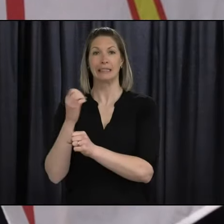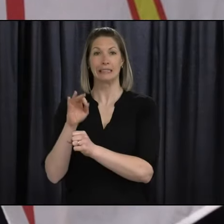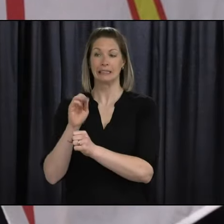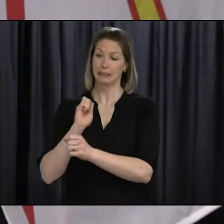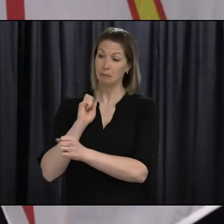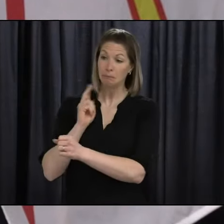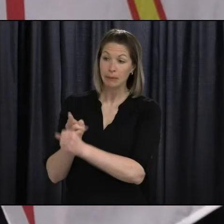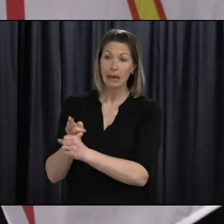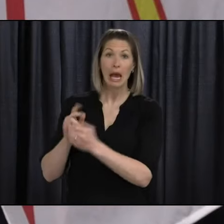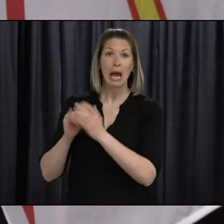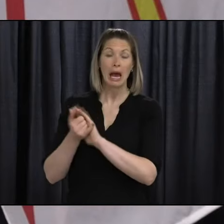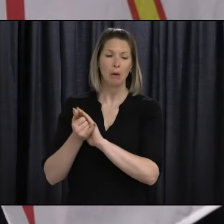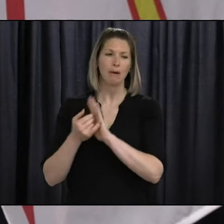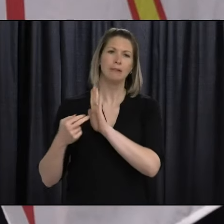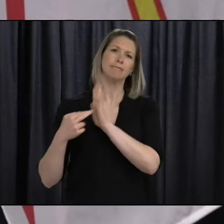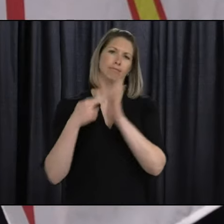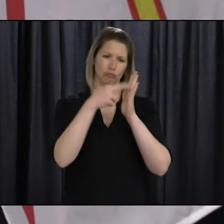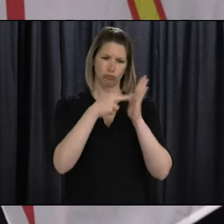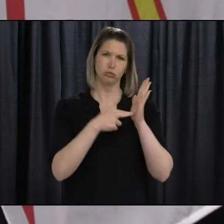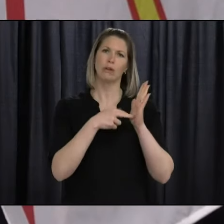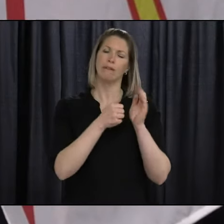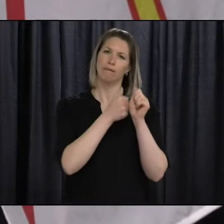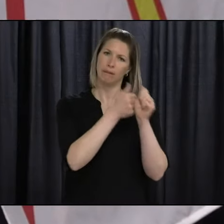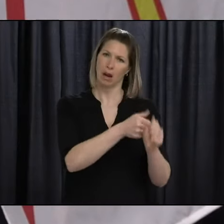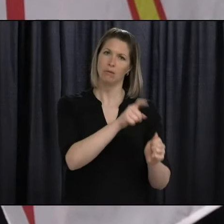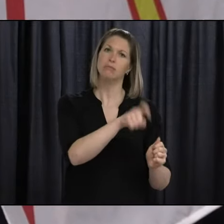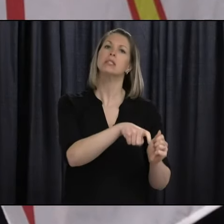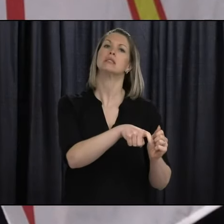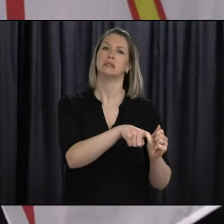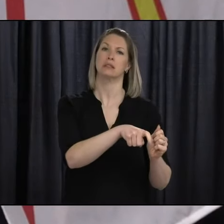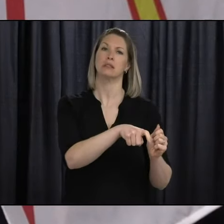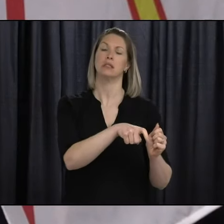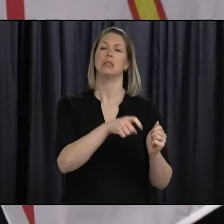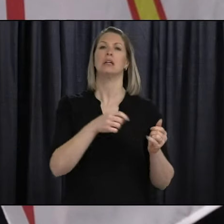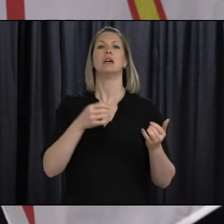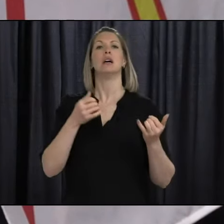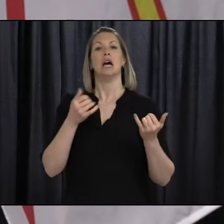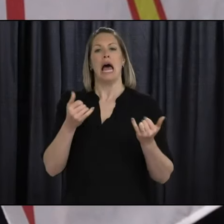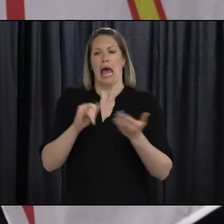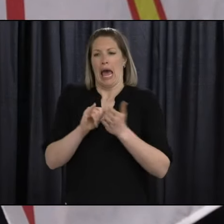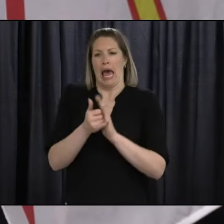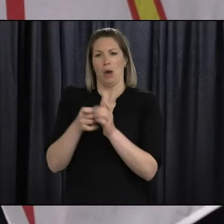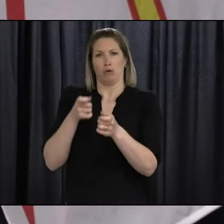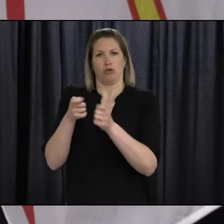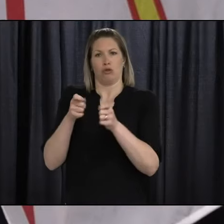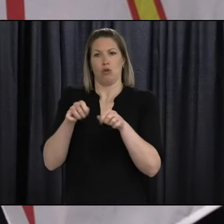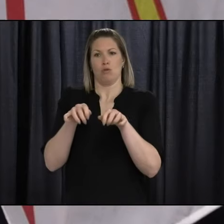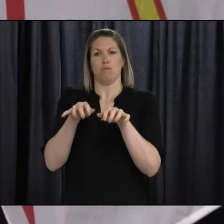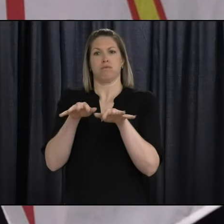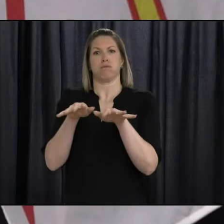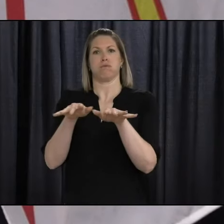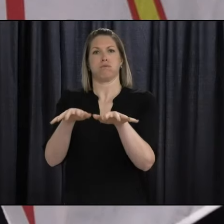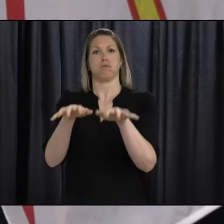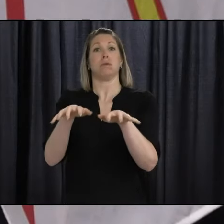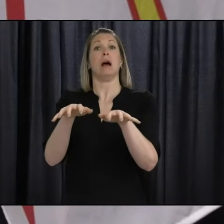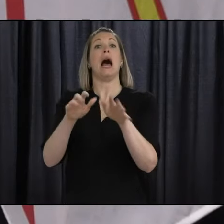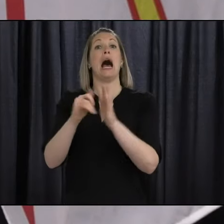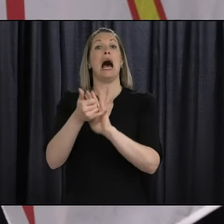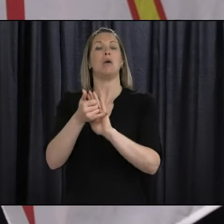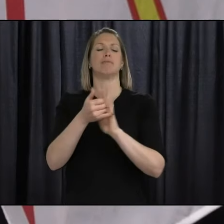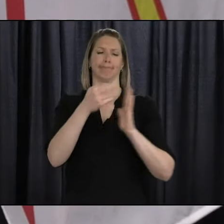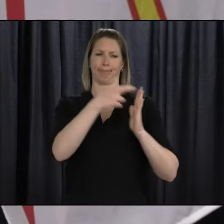measures. This is our best chance to keep COVID-19 under control in our communities. It will take our continued determination